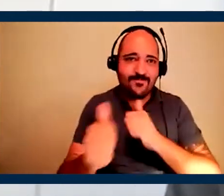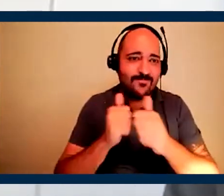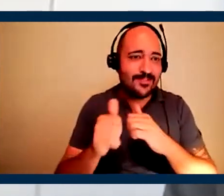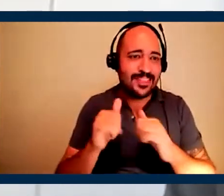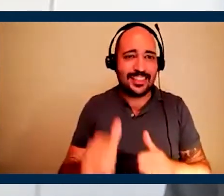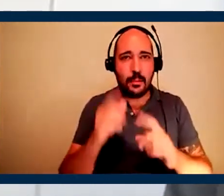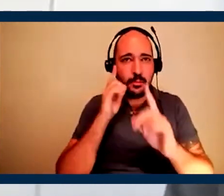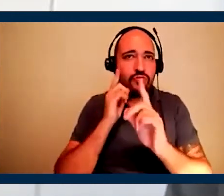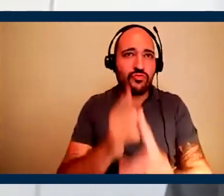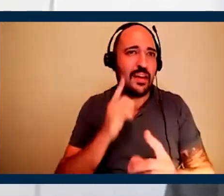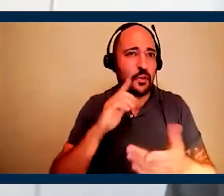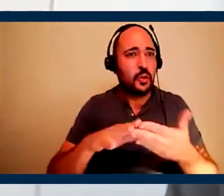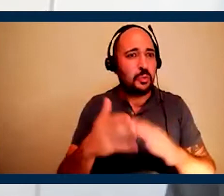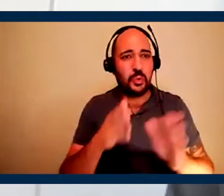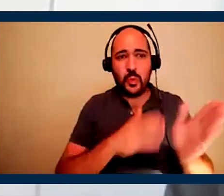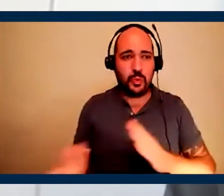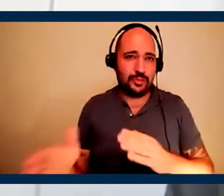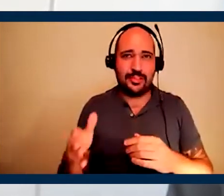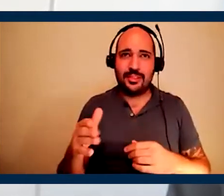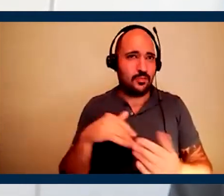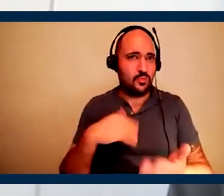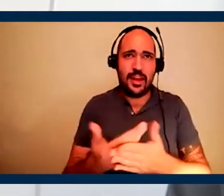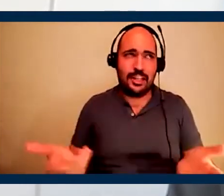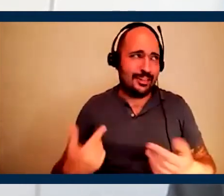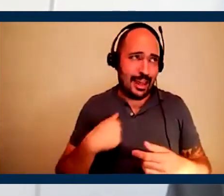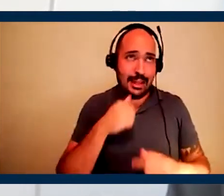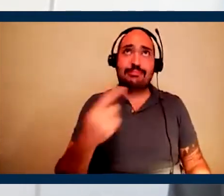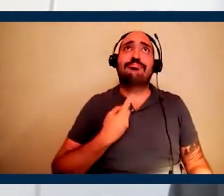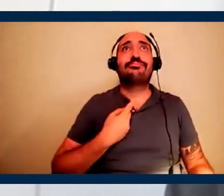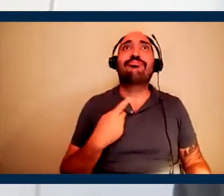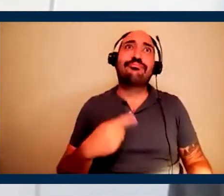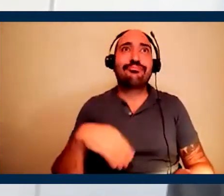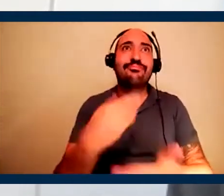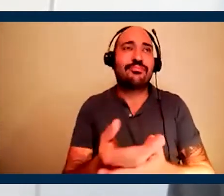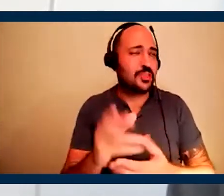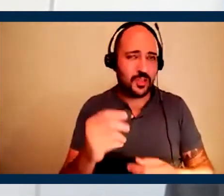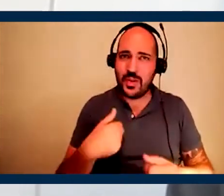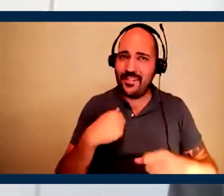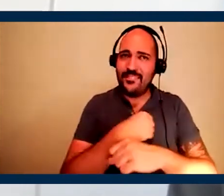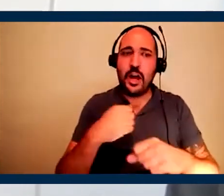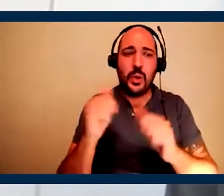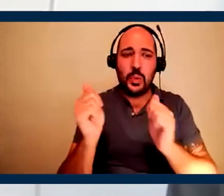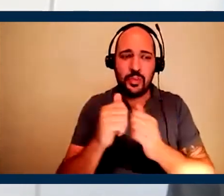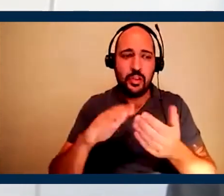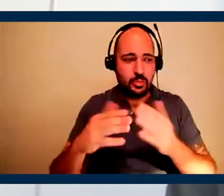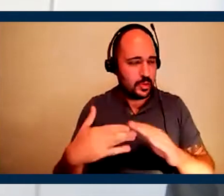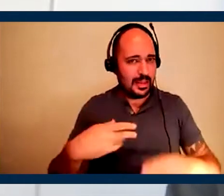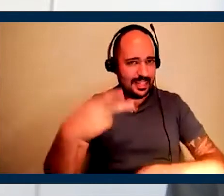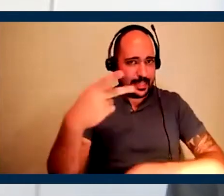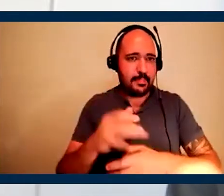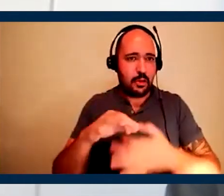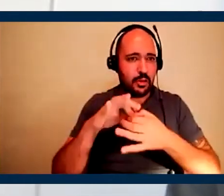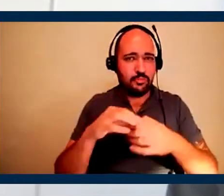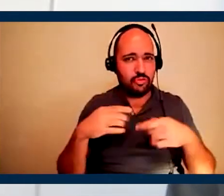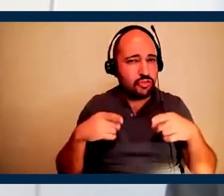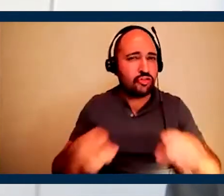organizing that got me here. I didn't get here by myself. The community came with me, and I plan on keeping that relationship during my entire tenure. And I think that